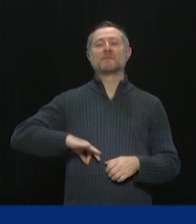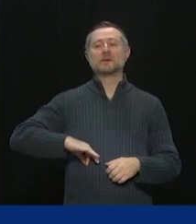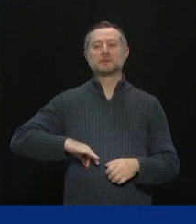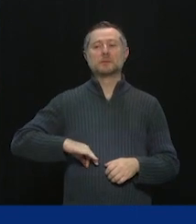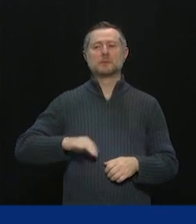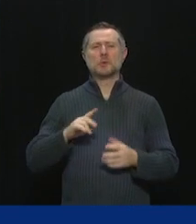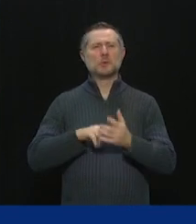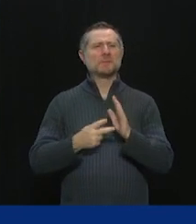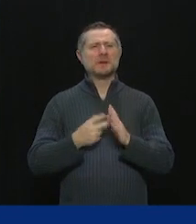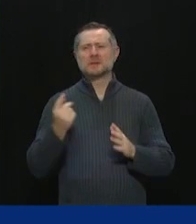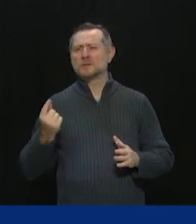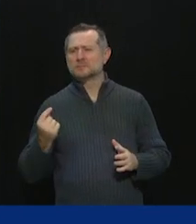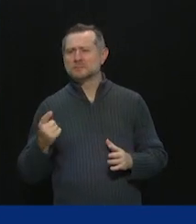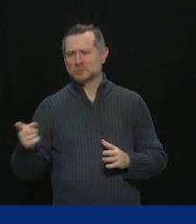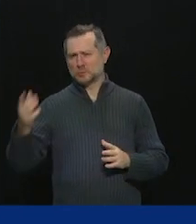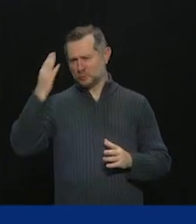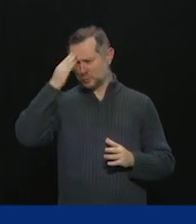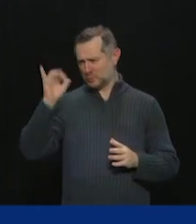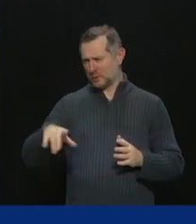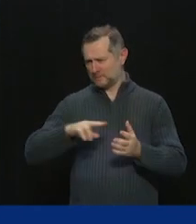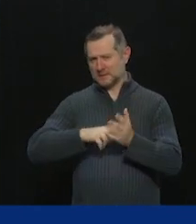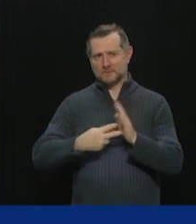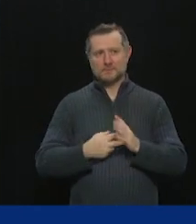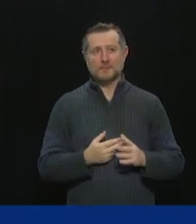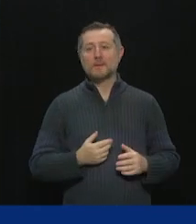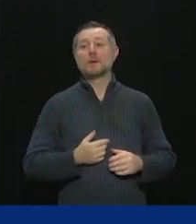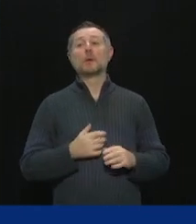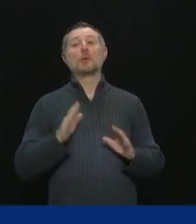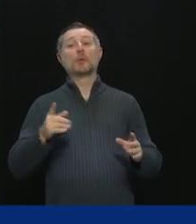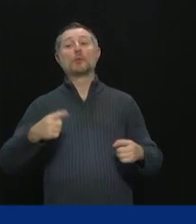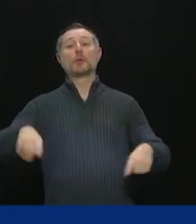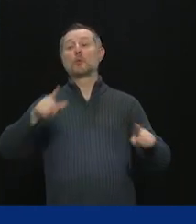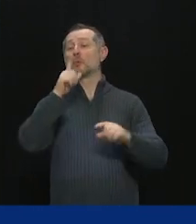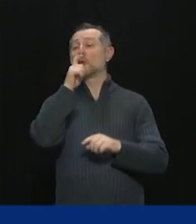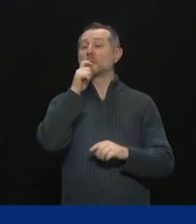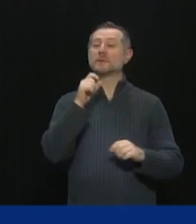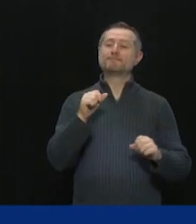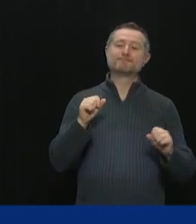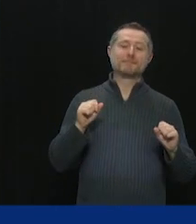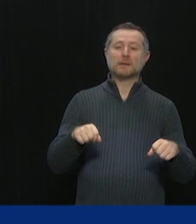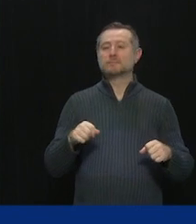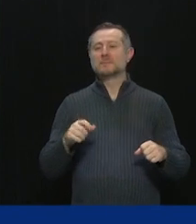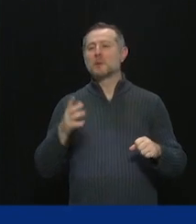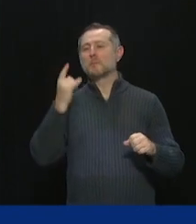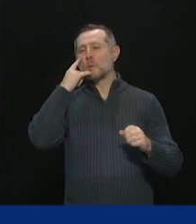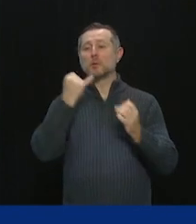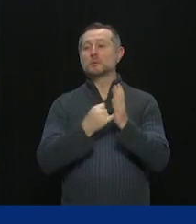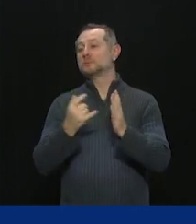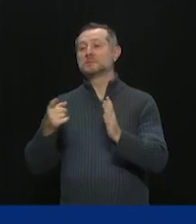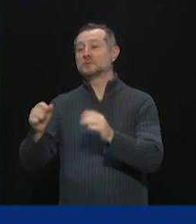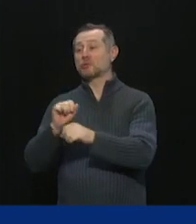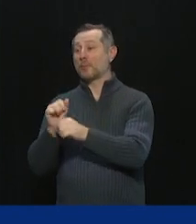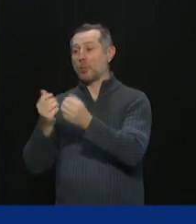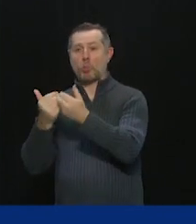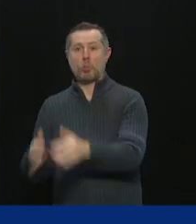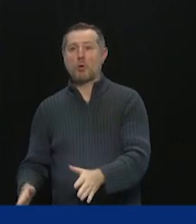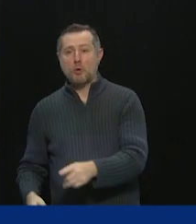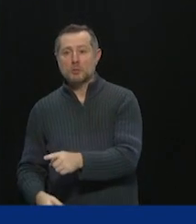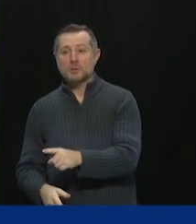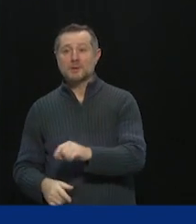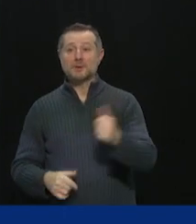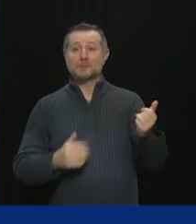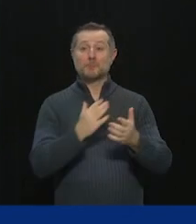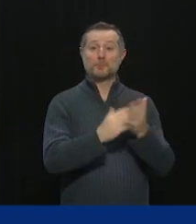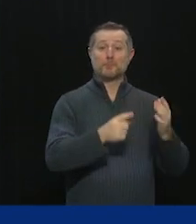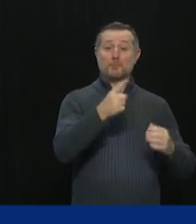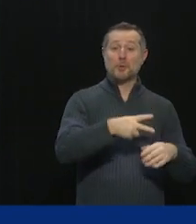all about? You know all about this. We talked about the people who lost their jobs, could get a part-time job to go